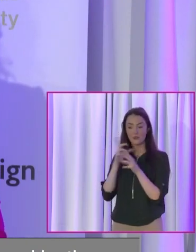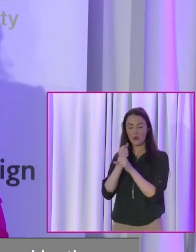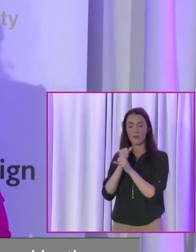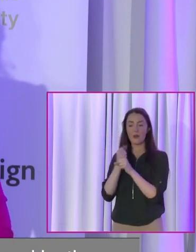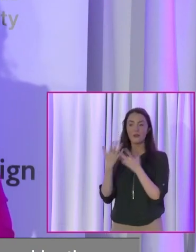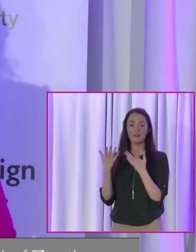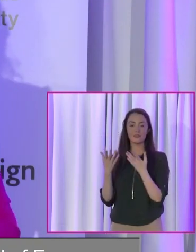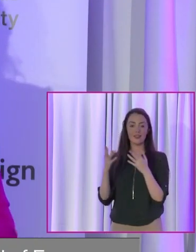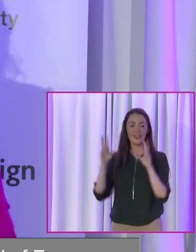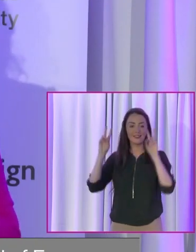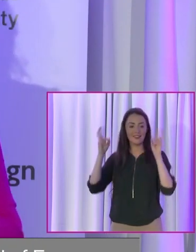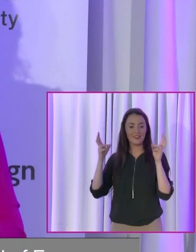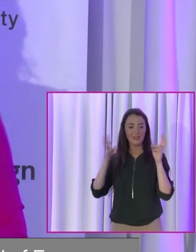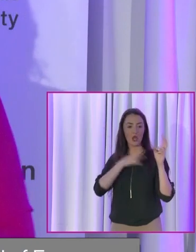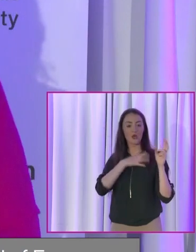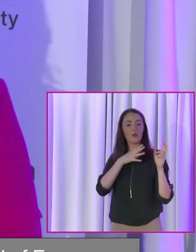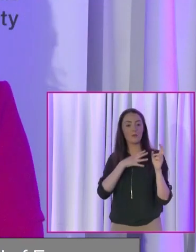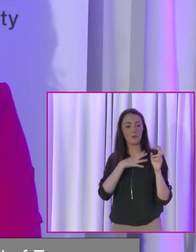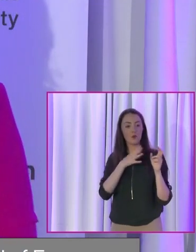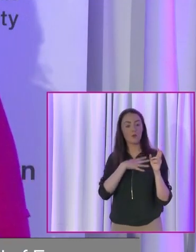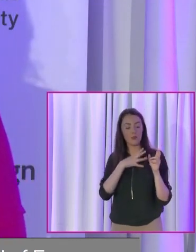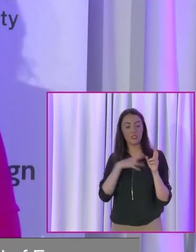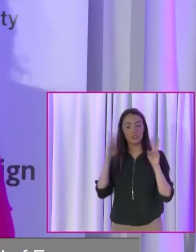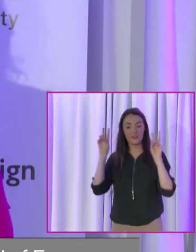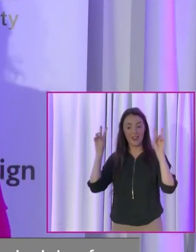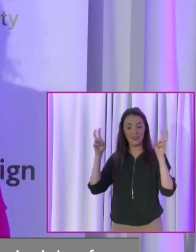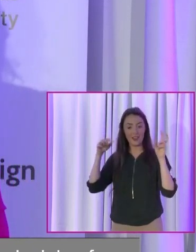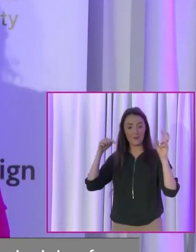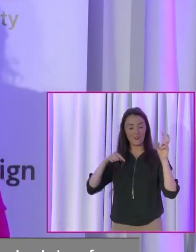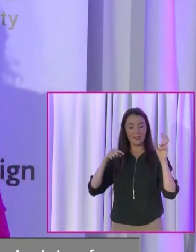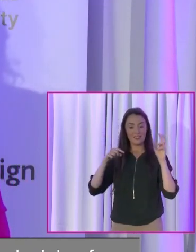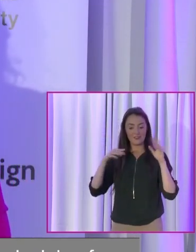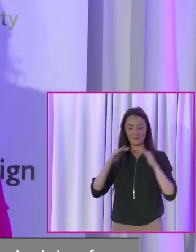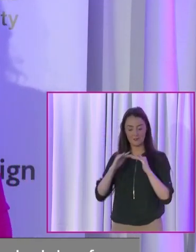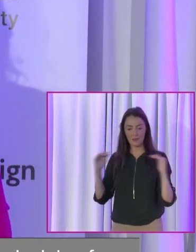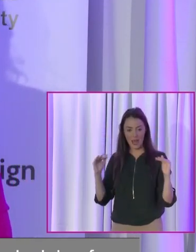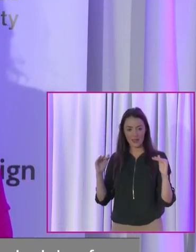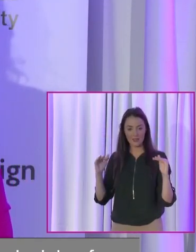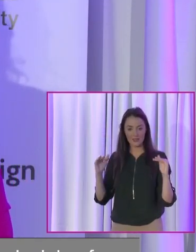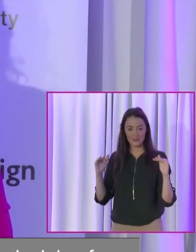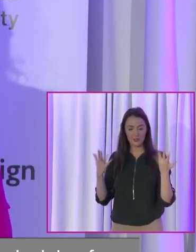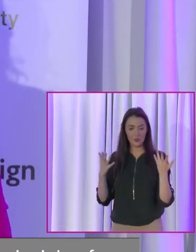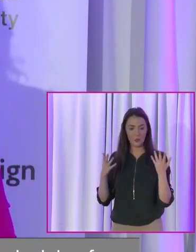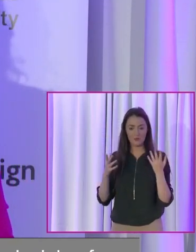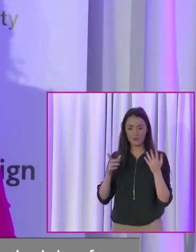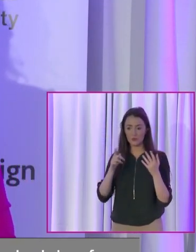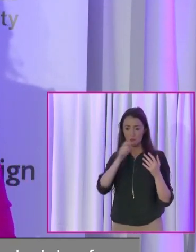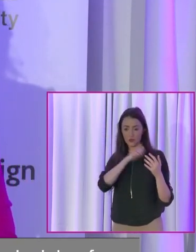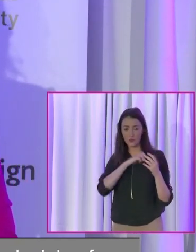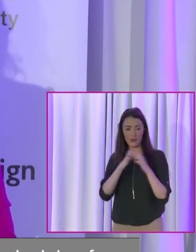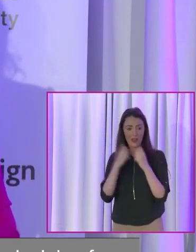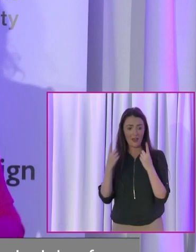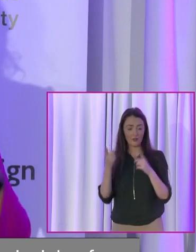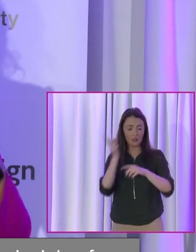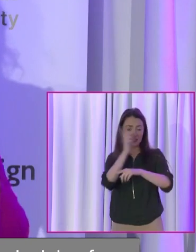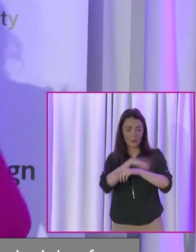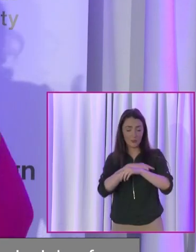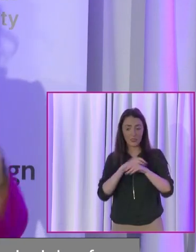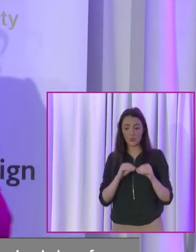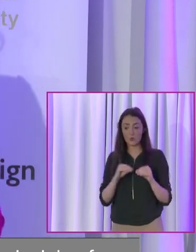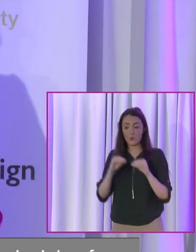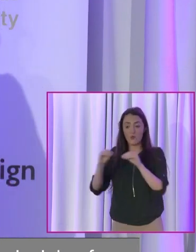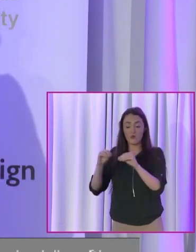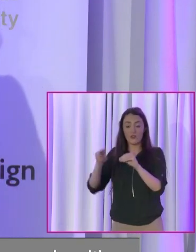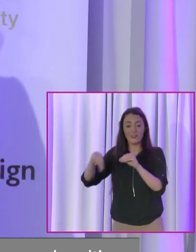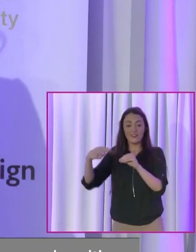this panel. The principle of nothing about us without us must ring true for people with disabilities as we move towards